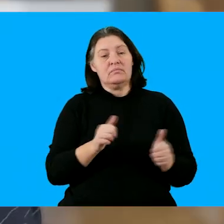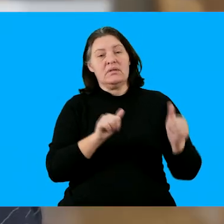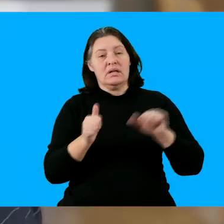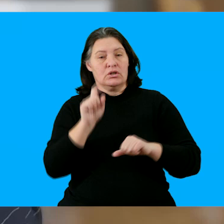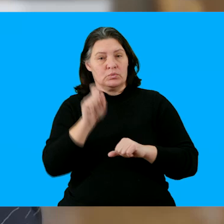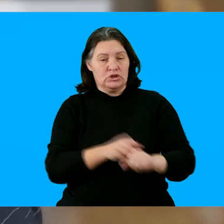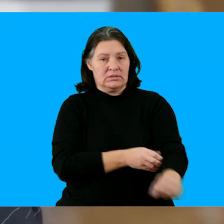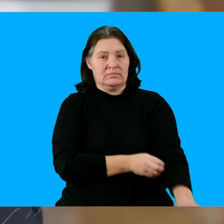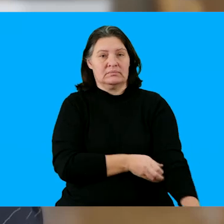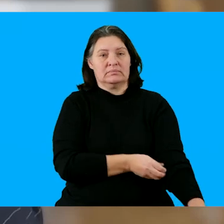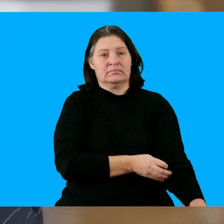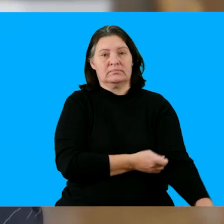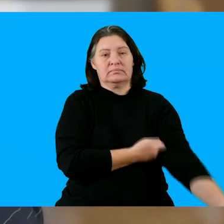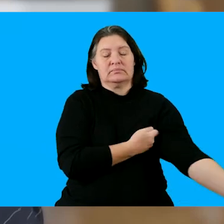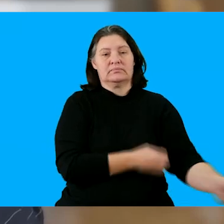on to our next question.